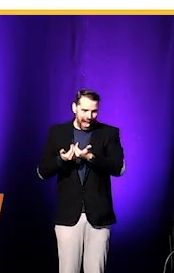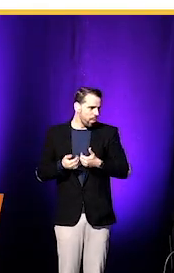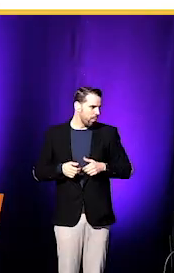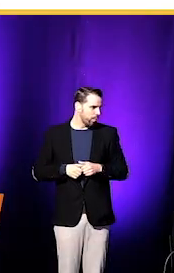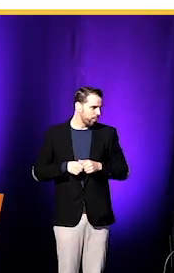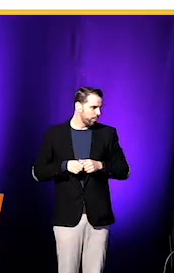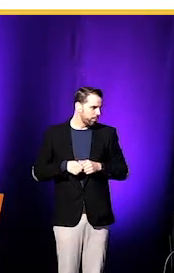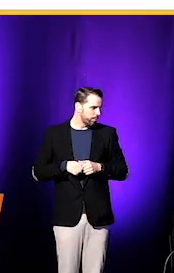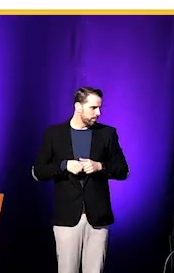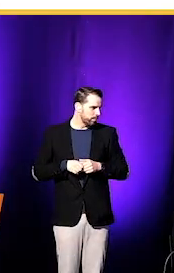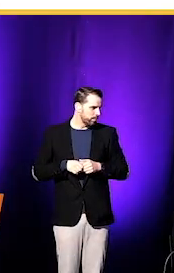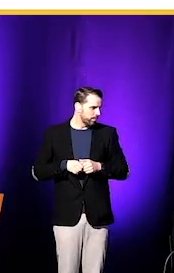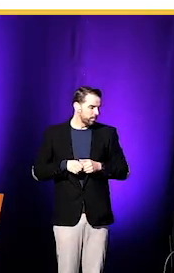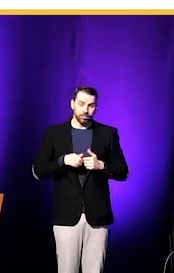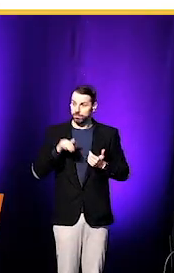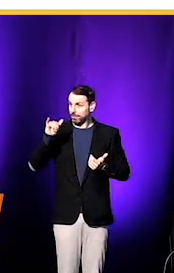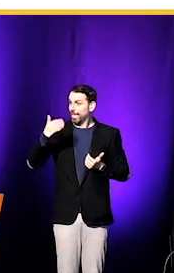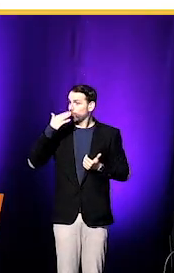socially dream?